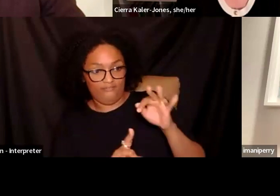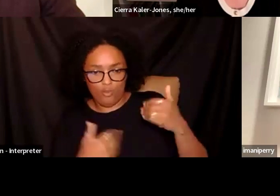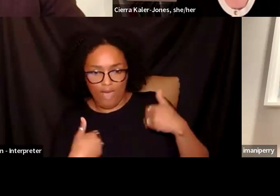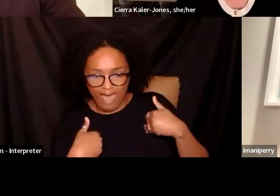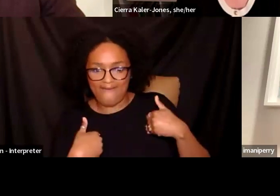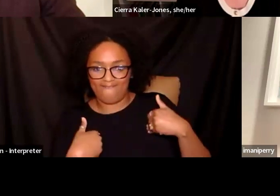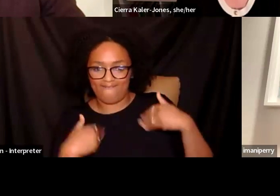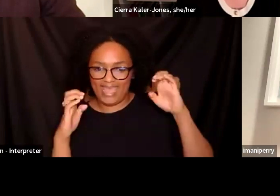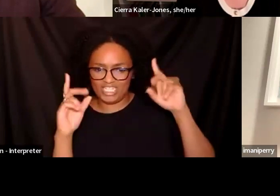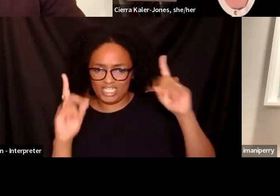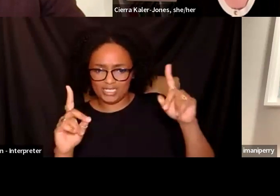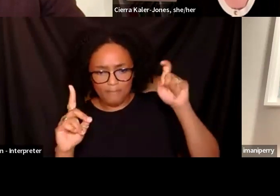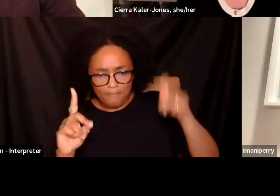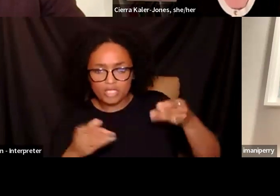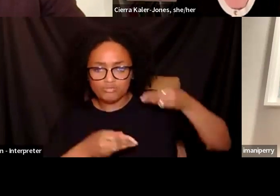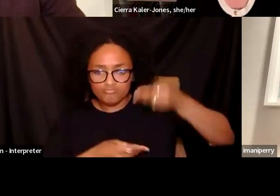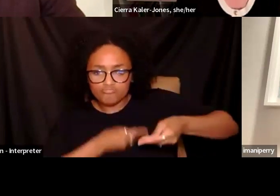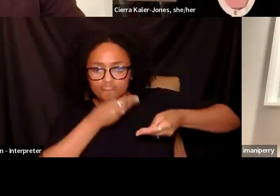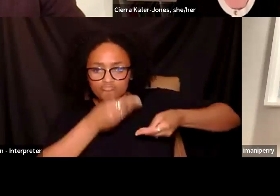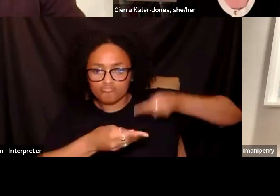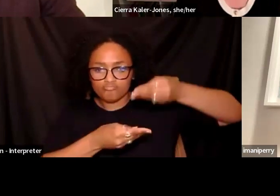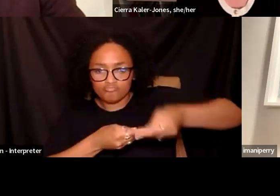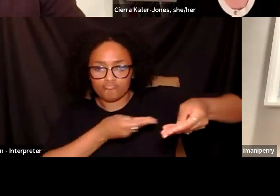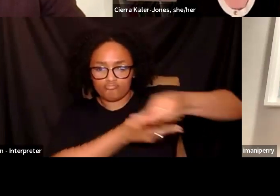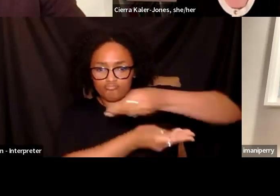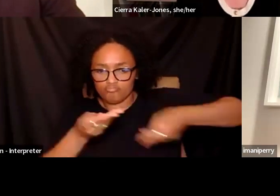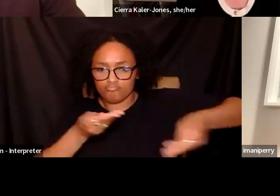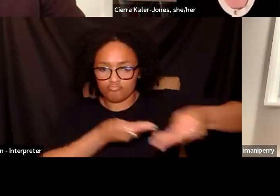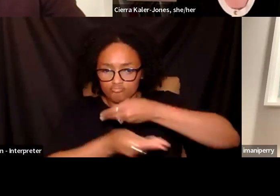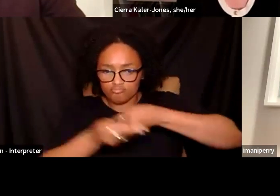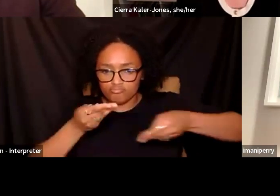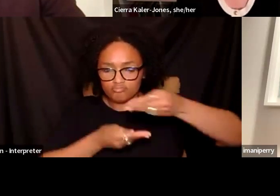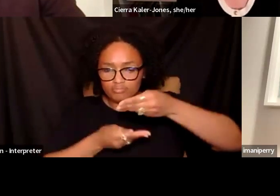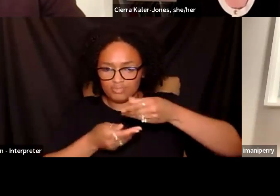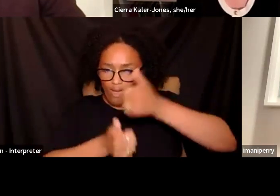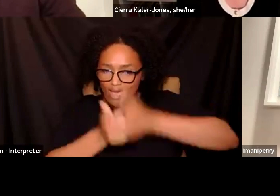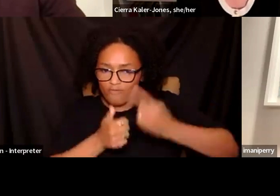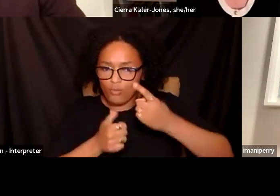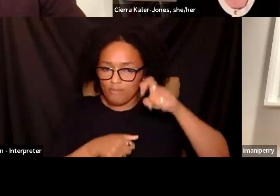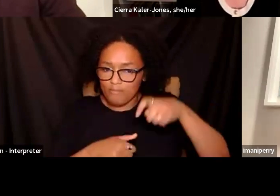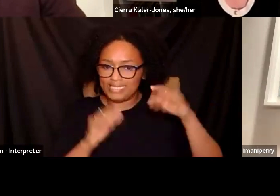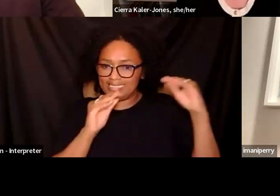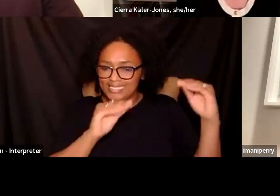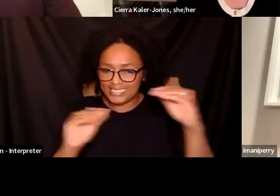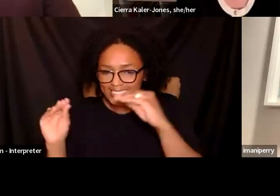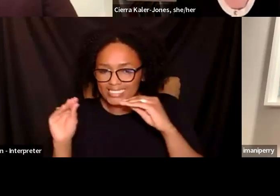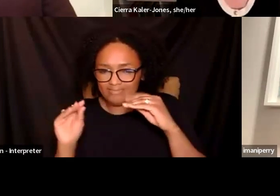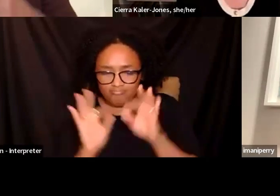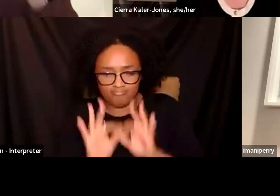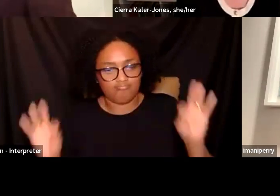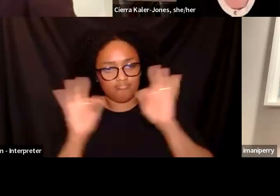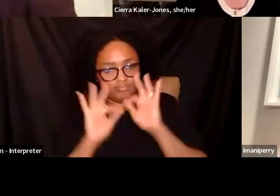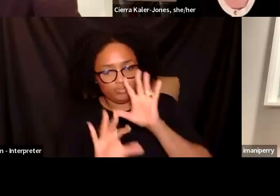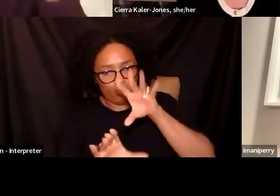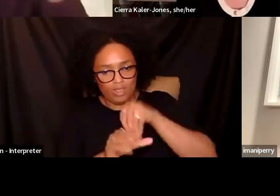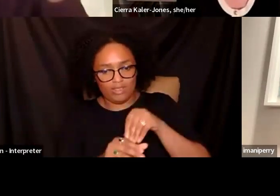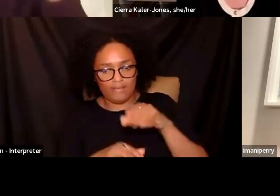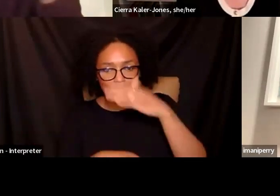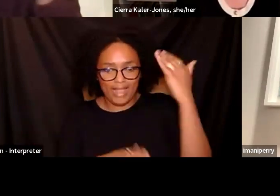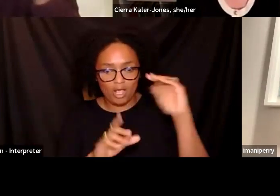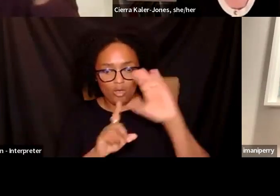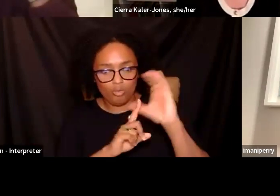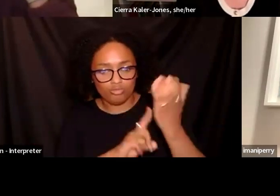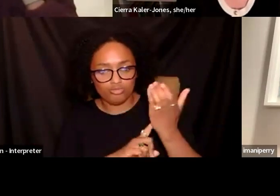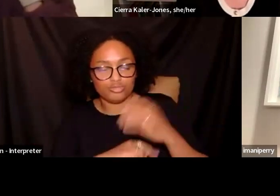educate others. It's a kind of each one teach one ethos that is central to Black culture. And so I think there's, so